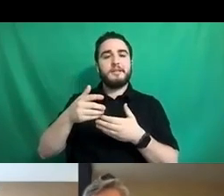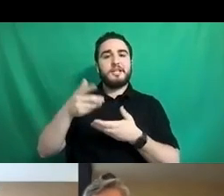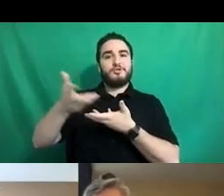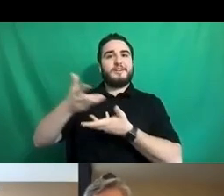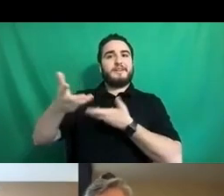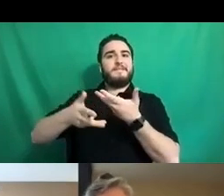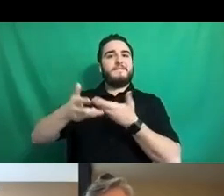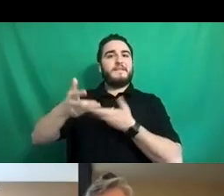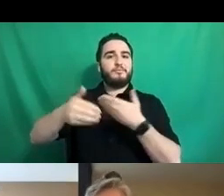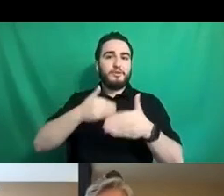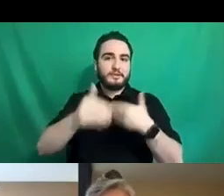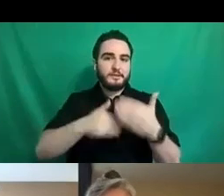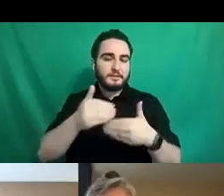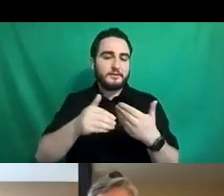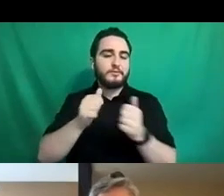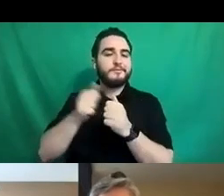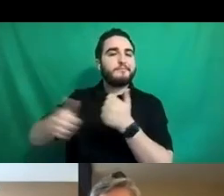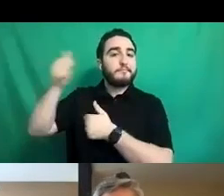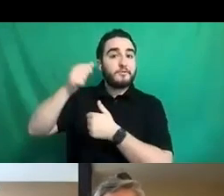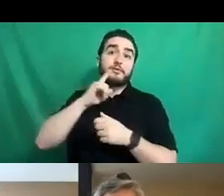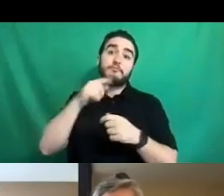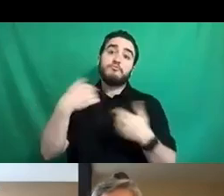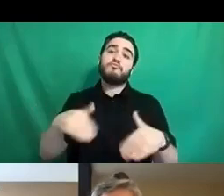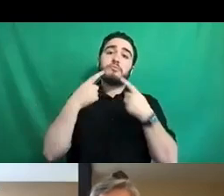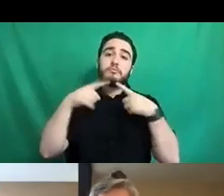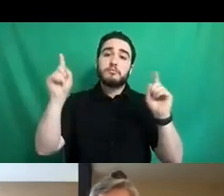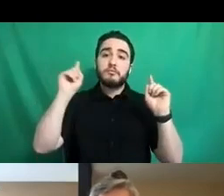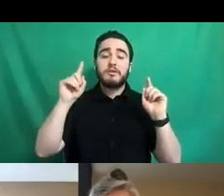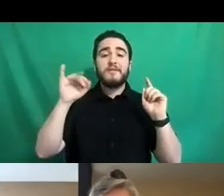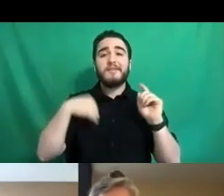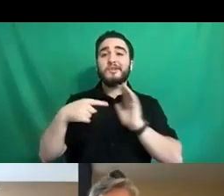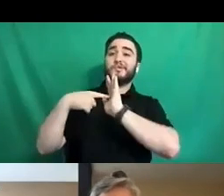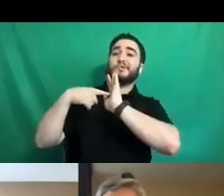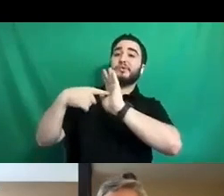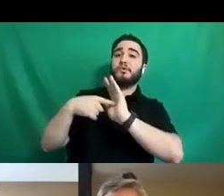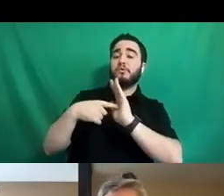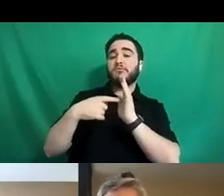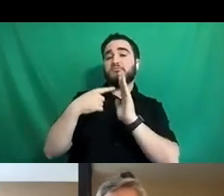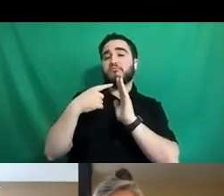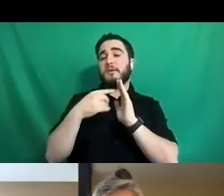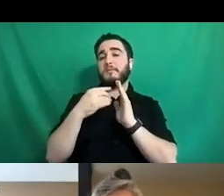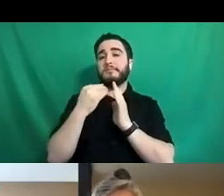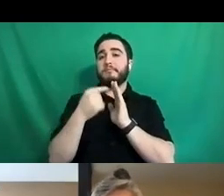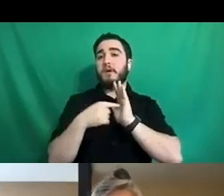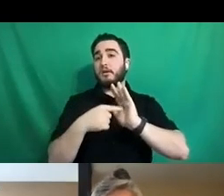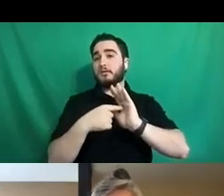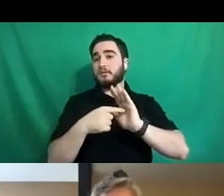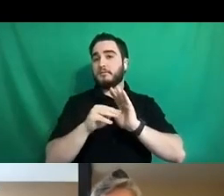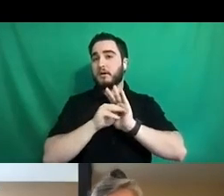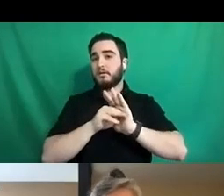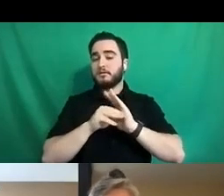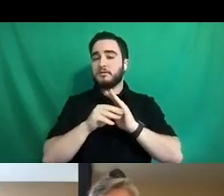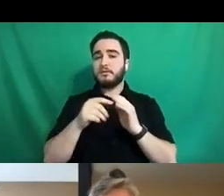process with an employer. We're finding great success if we go in with possible models to show people about how business-minded we are